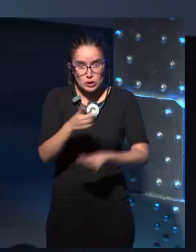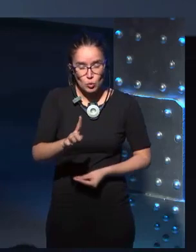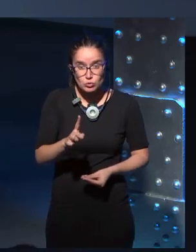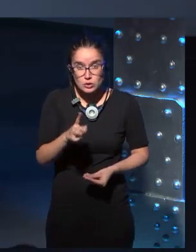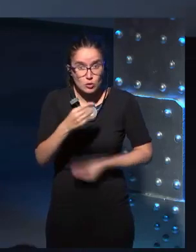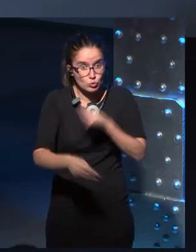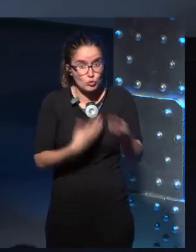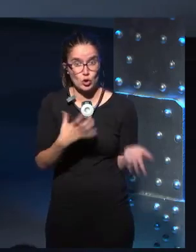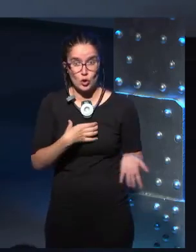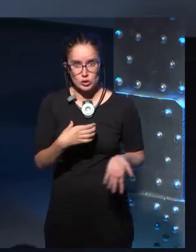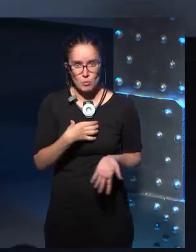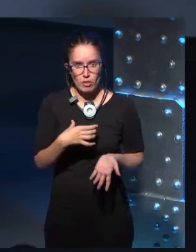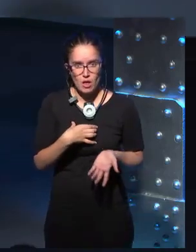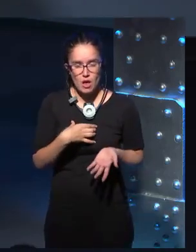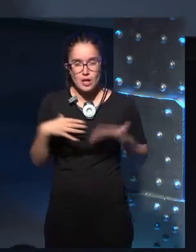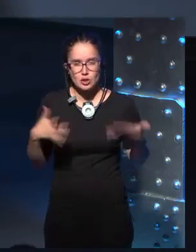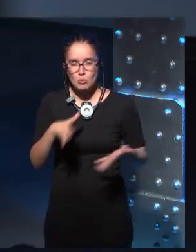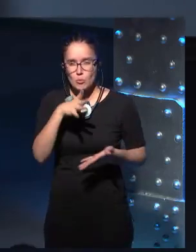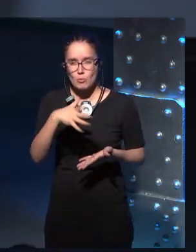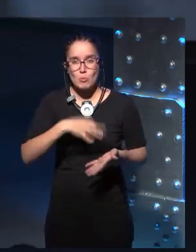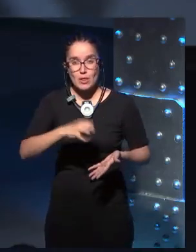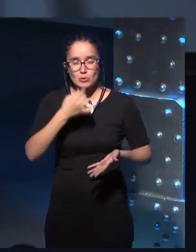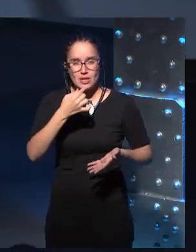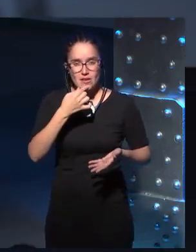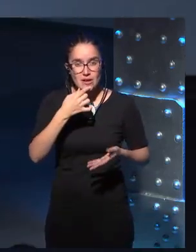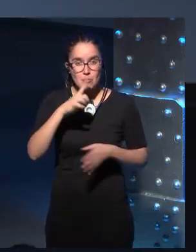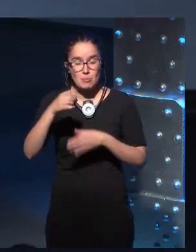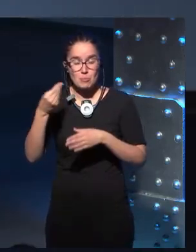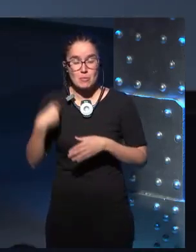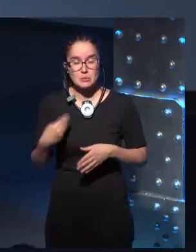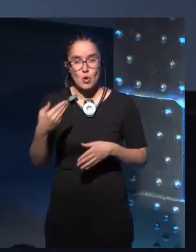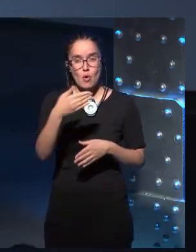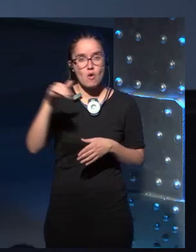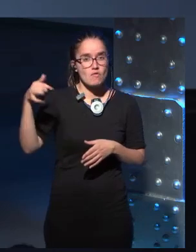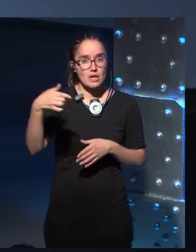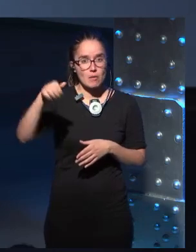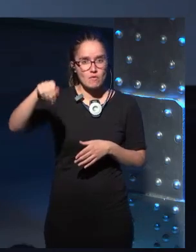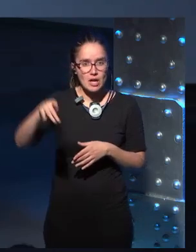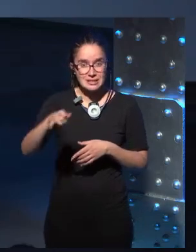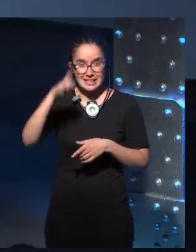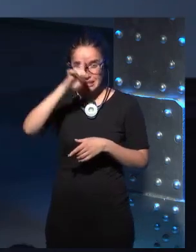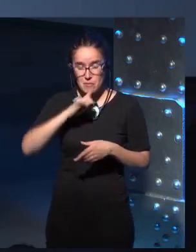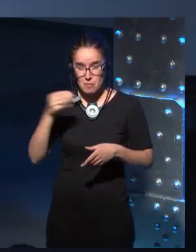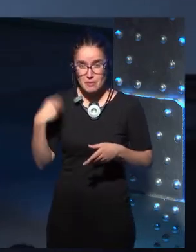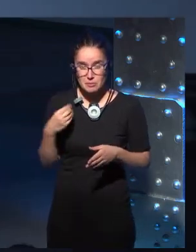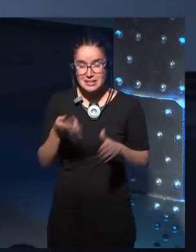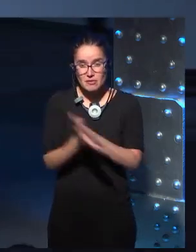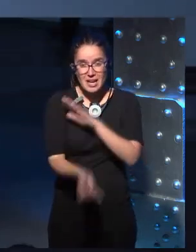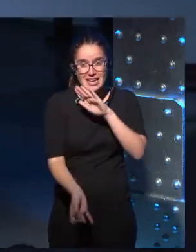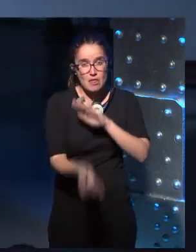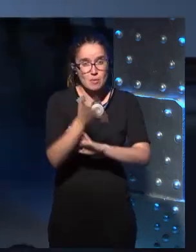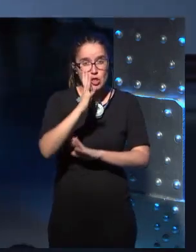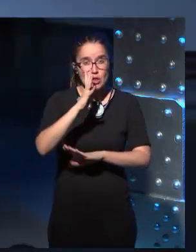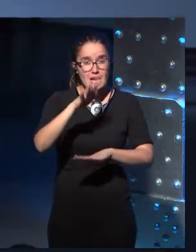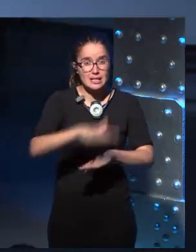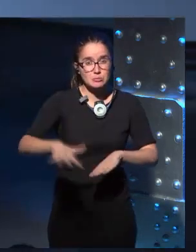So we can say that the Big Bang that lies behind that thing is the birth of space and time